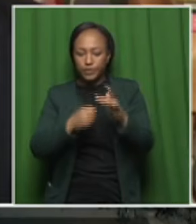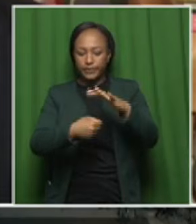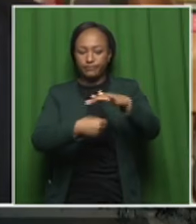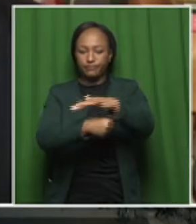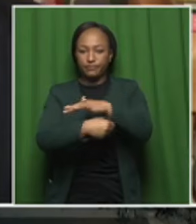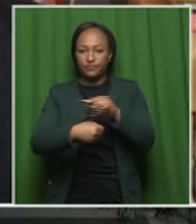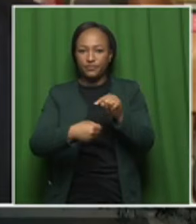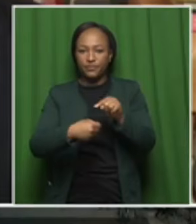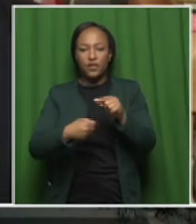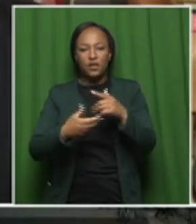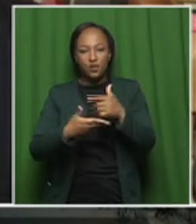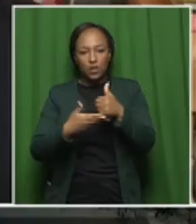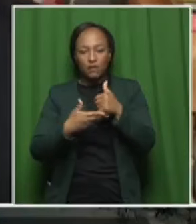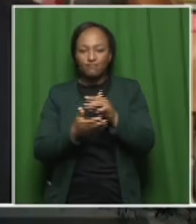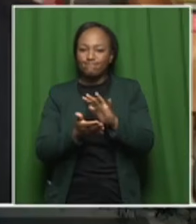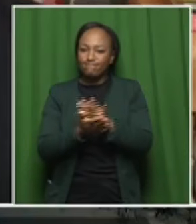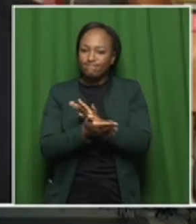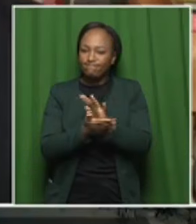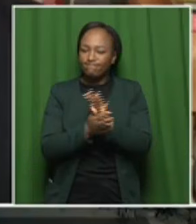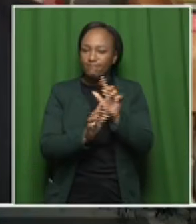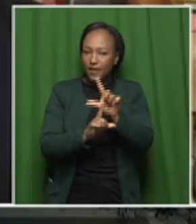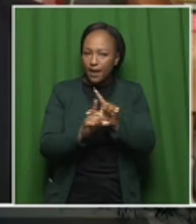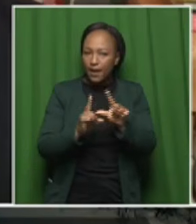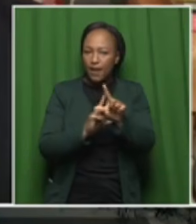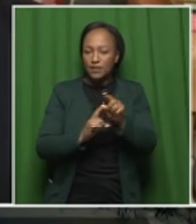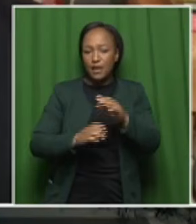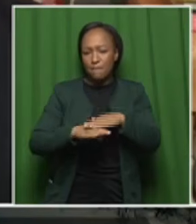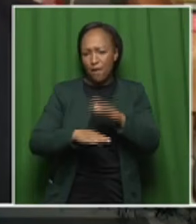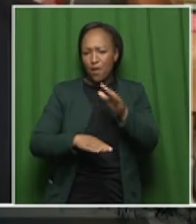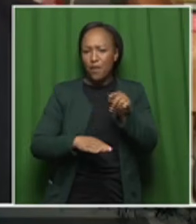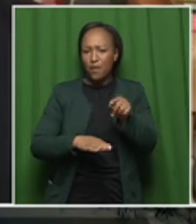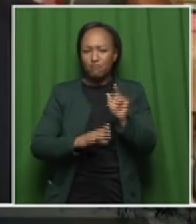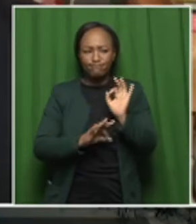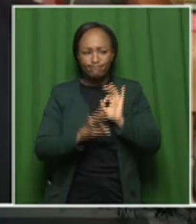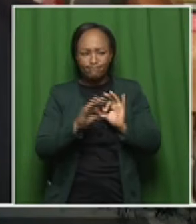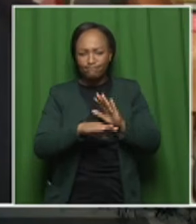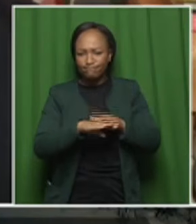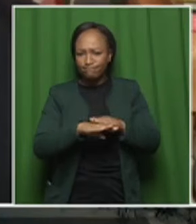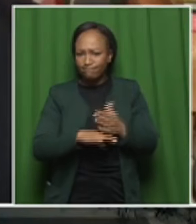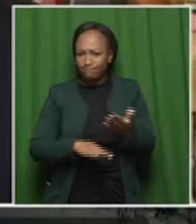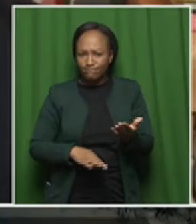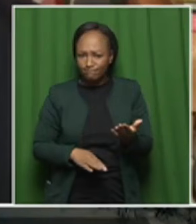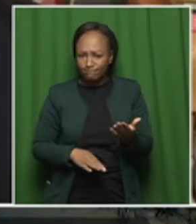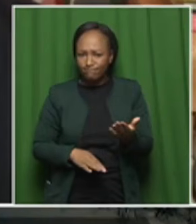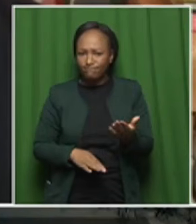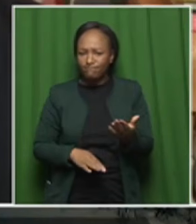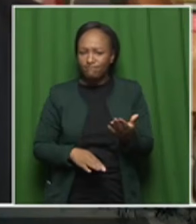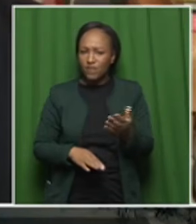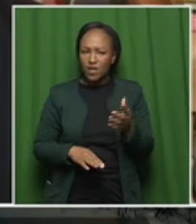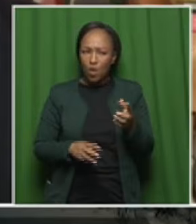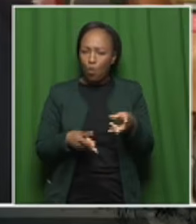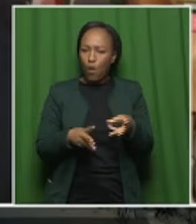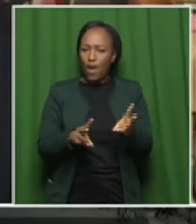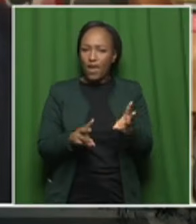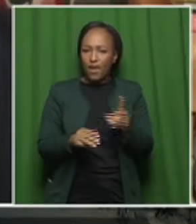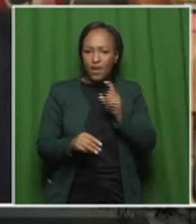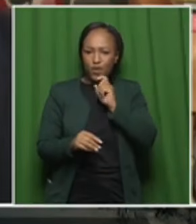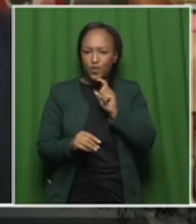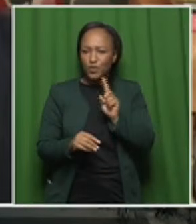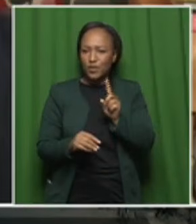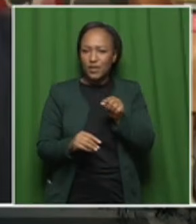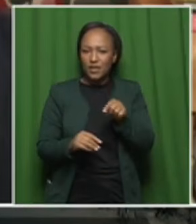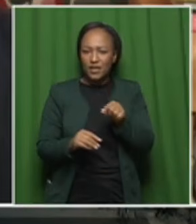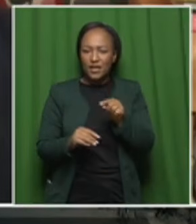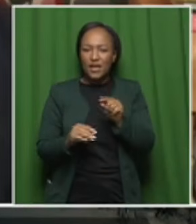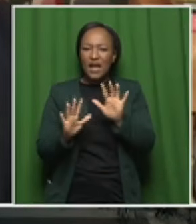us appreciate our own culture a little bit more. Tell us a little bit more about that. What mythology did you use? Why the vibrant colors